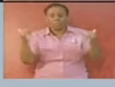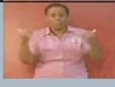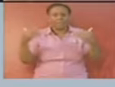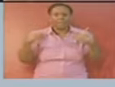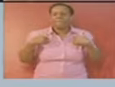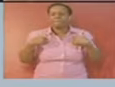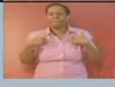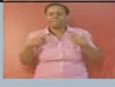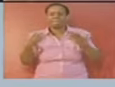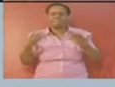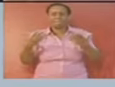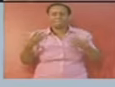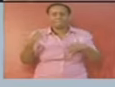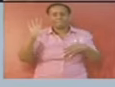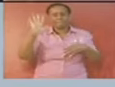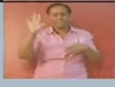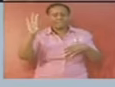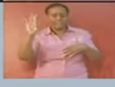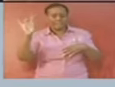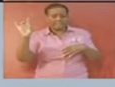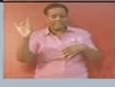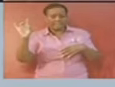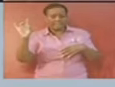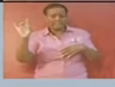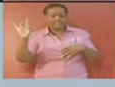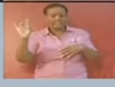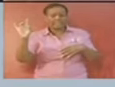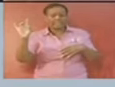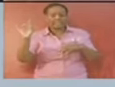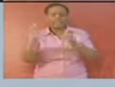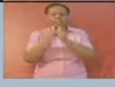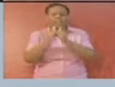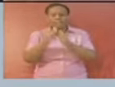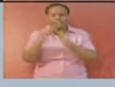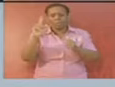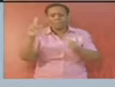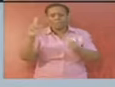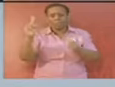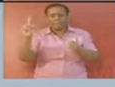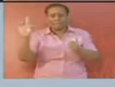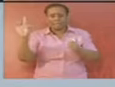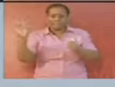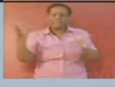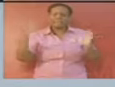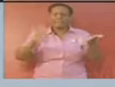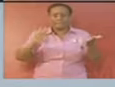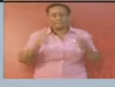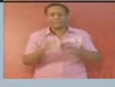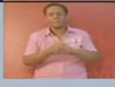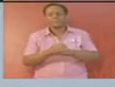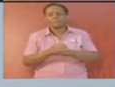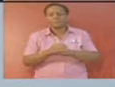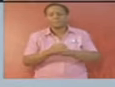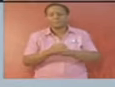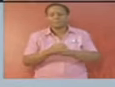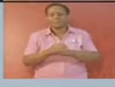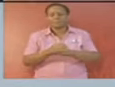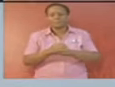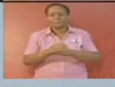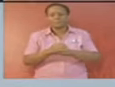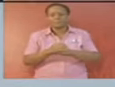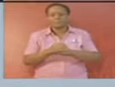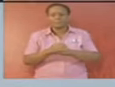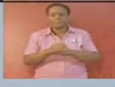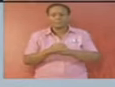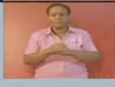with 118 deaths. In terms of home isolation, we have 677 of those. By way